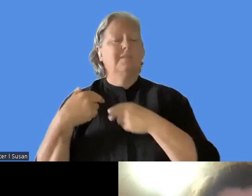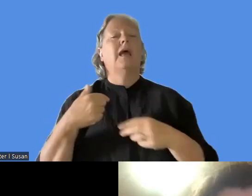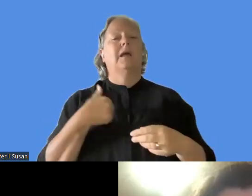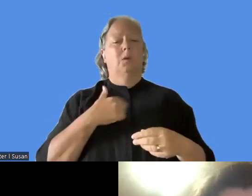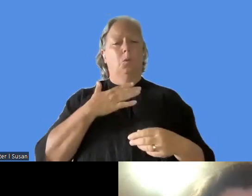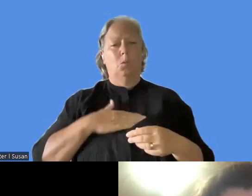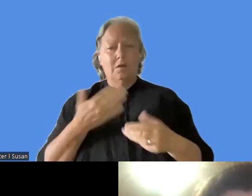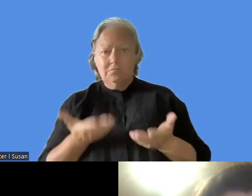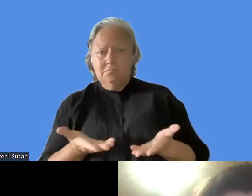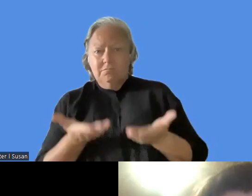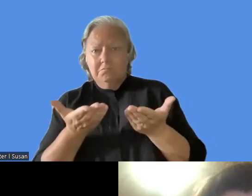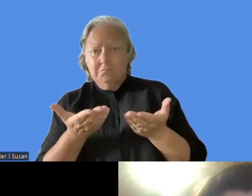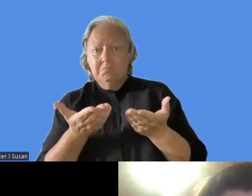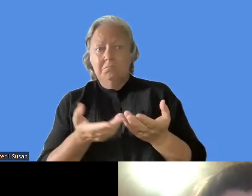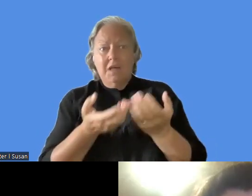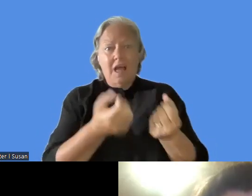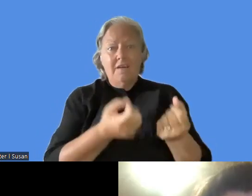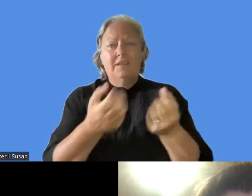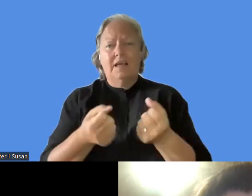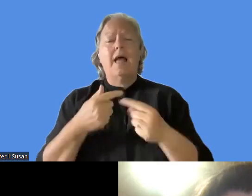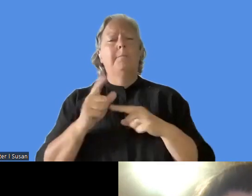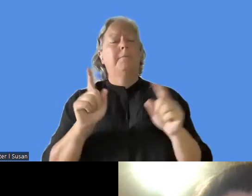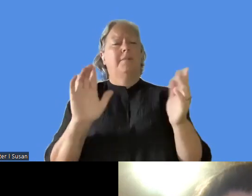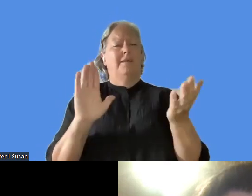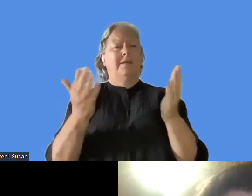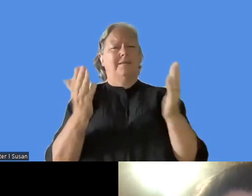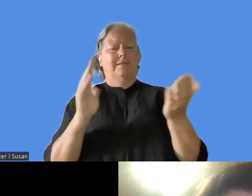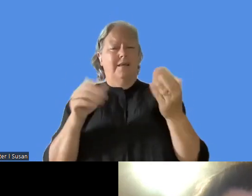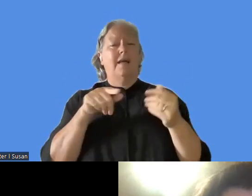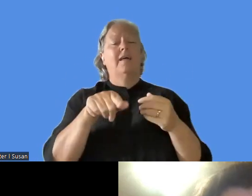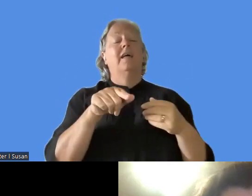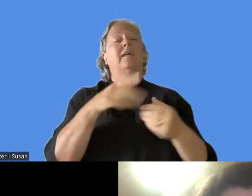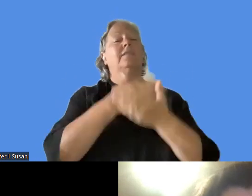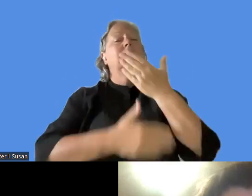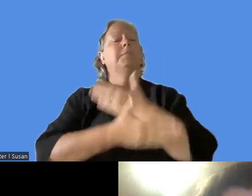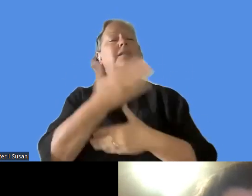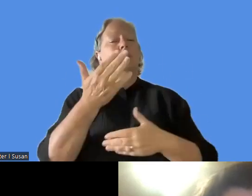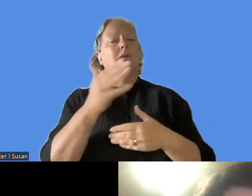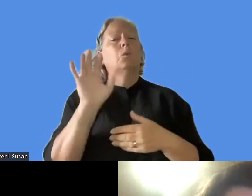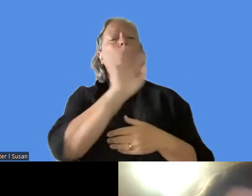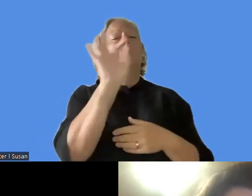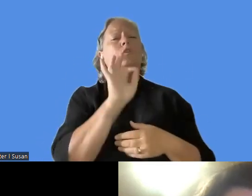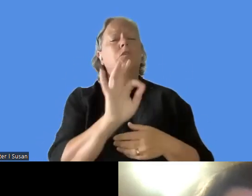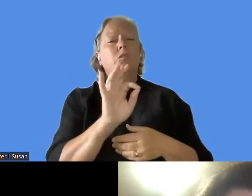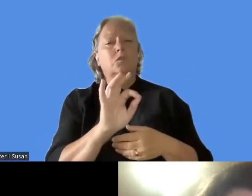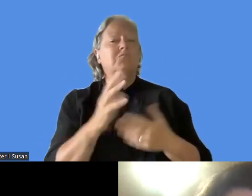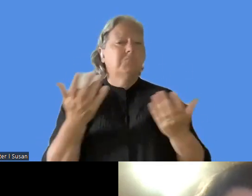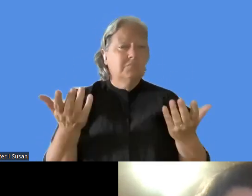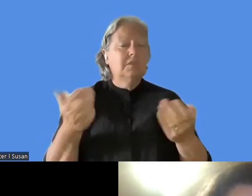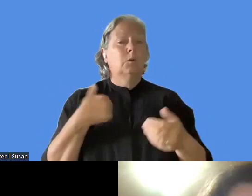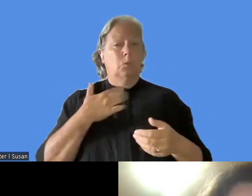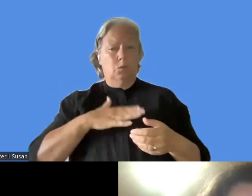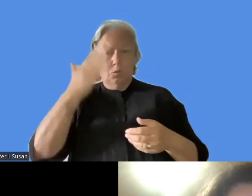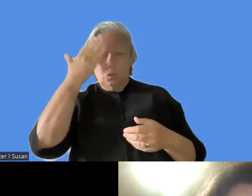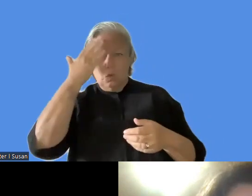internationally comparable disability questions in censuses and survey data to disaggregate